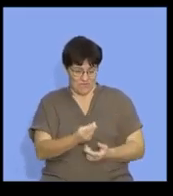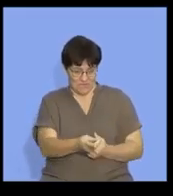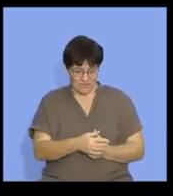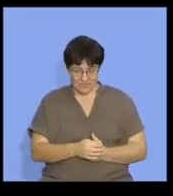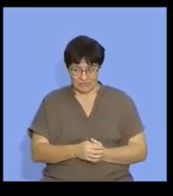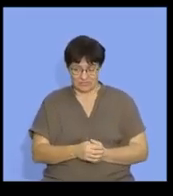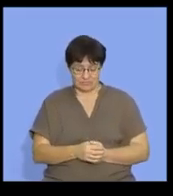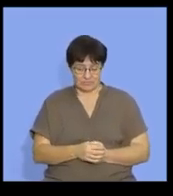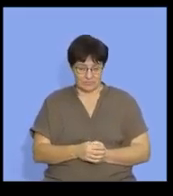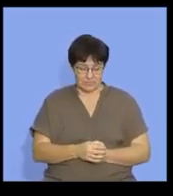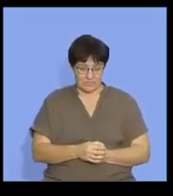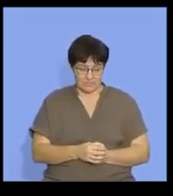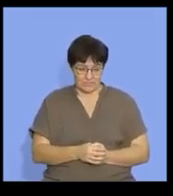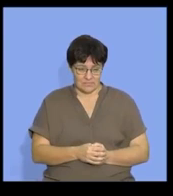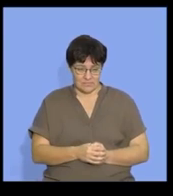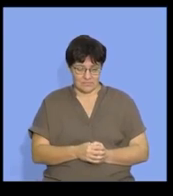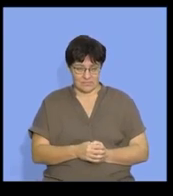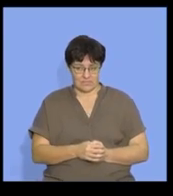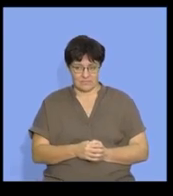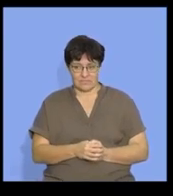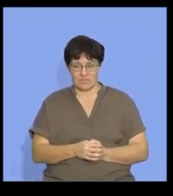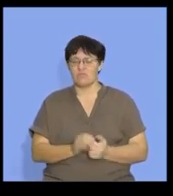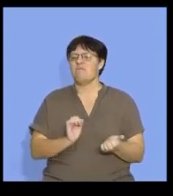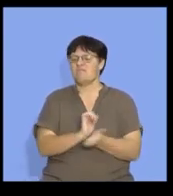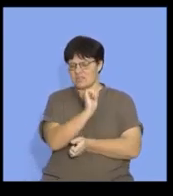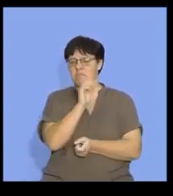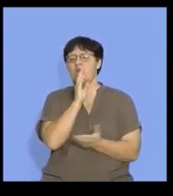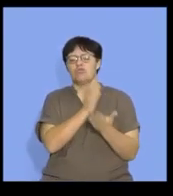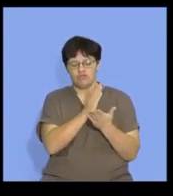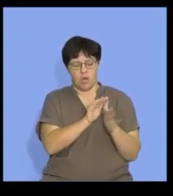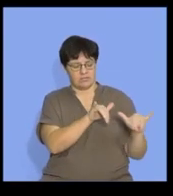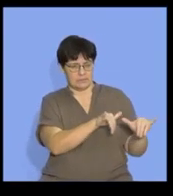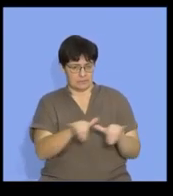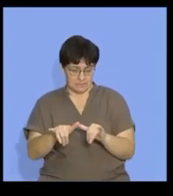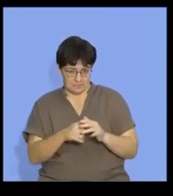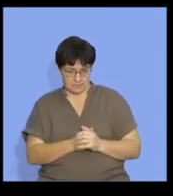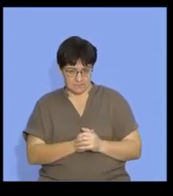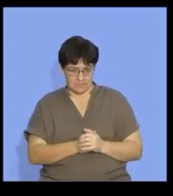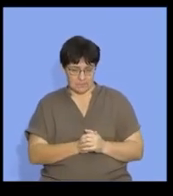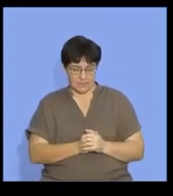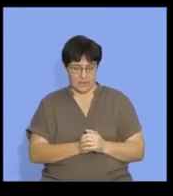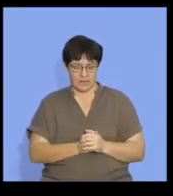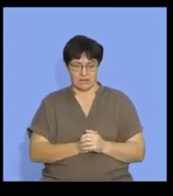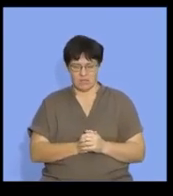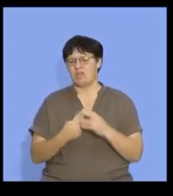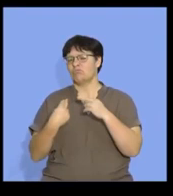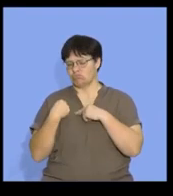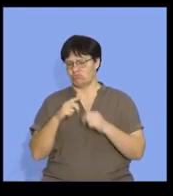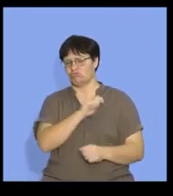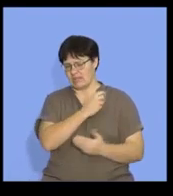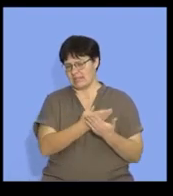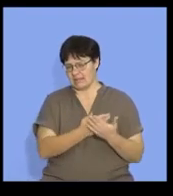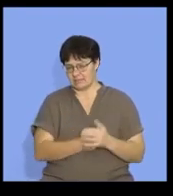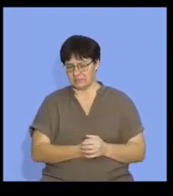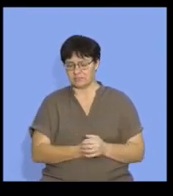Controlled variable. Okay, fixed so that you make sure that it's reliable. Okay, each slice of